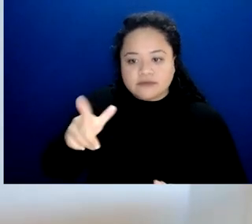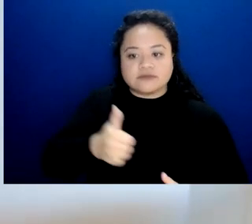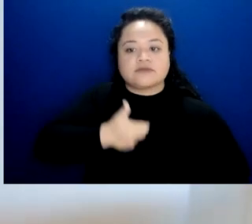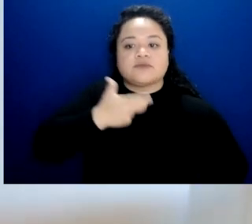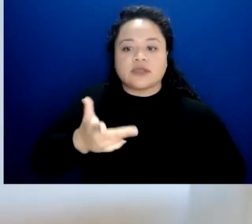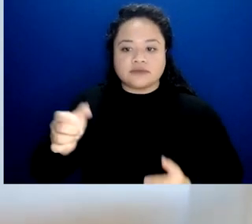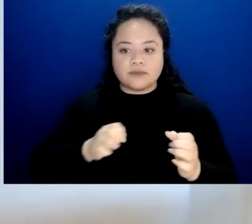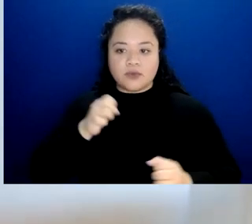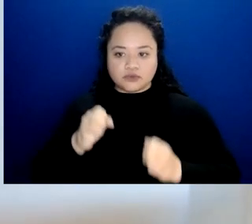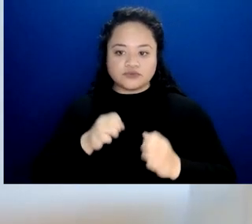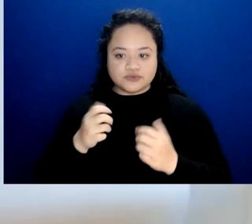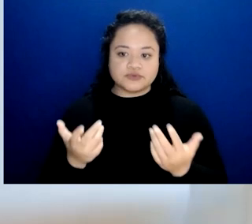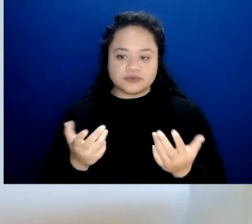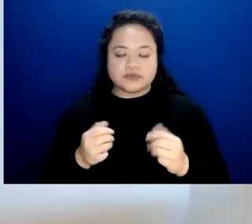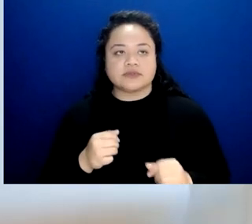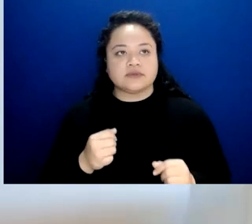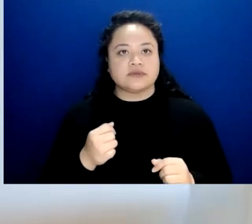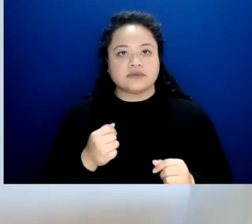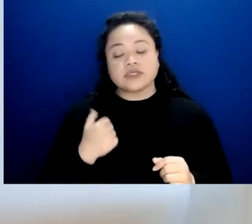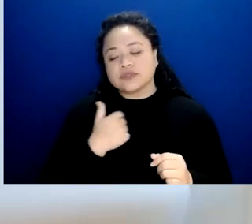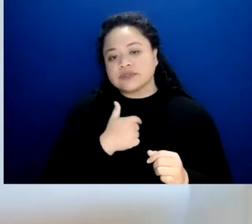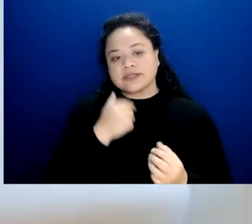And thinking about how